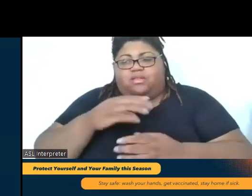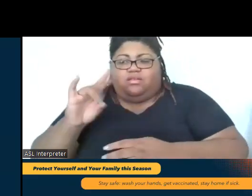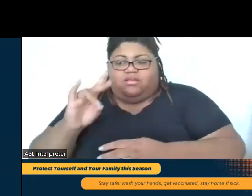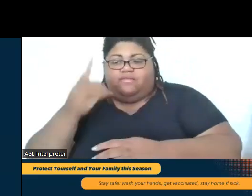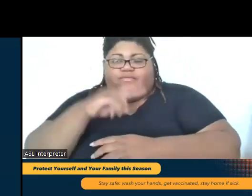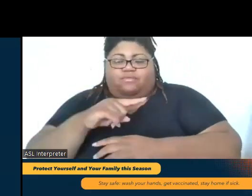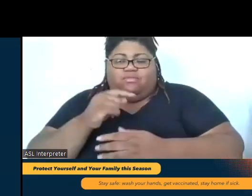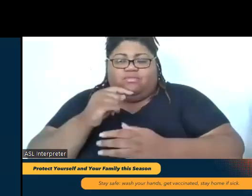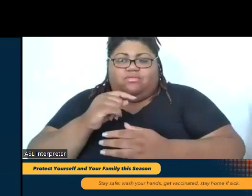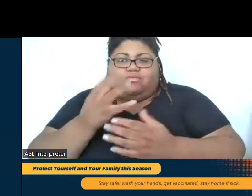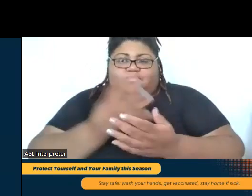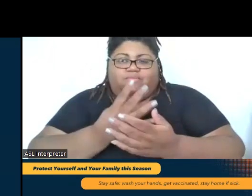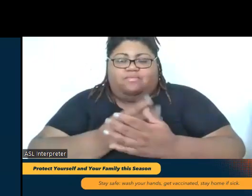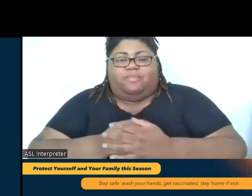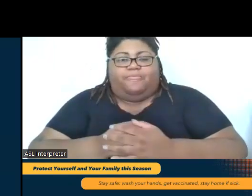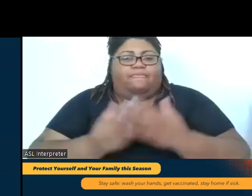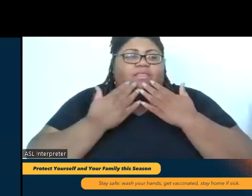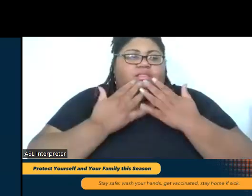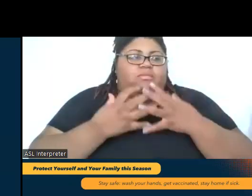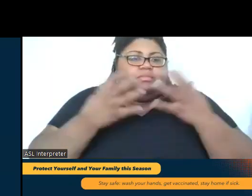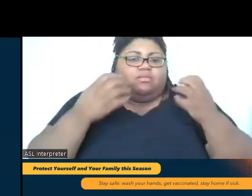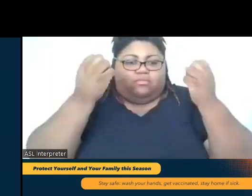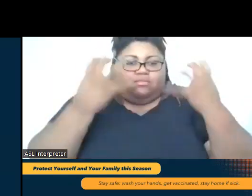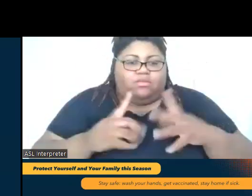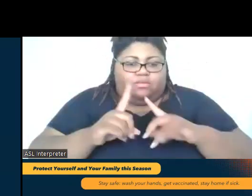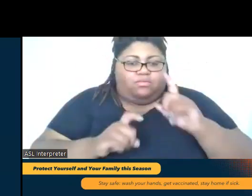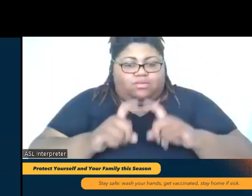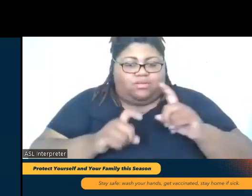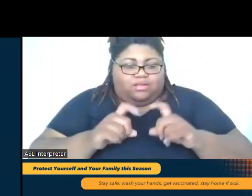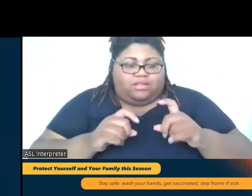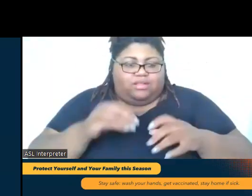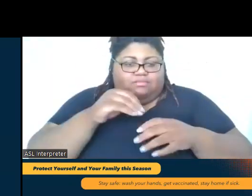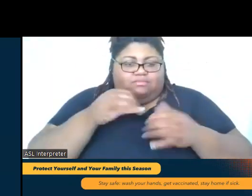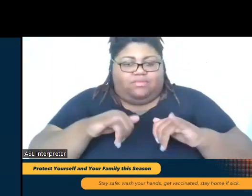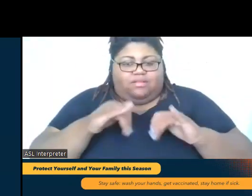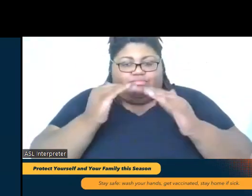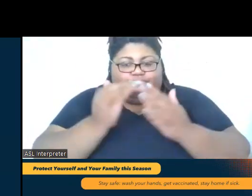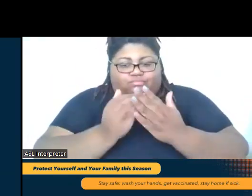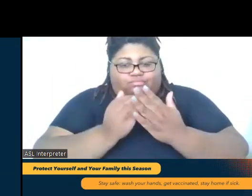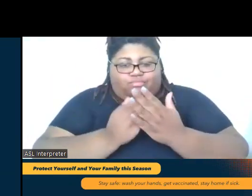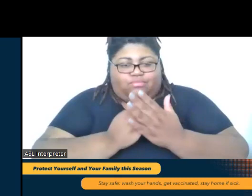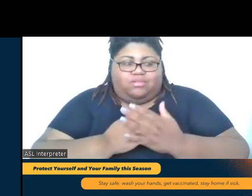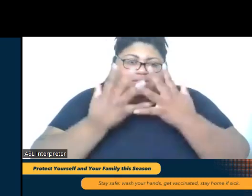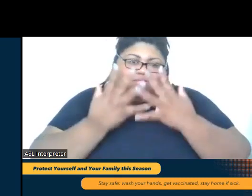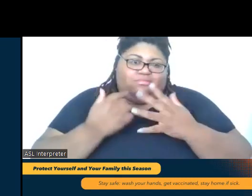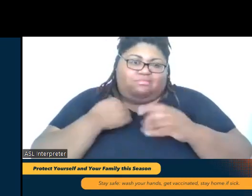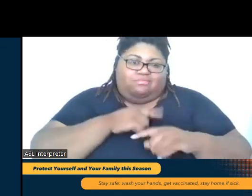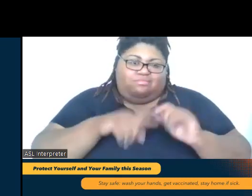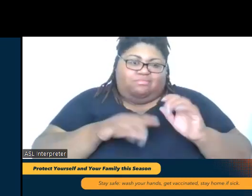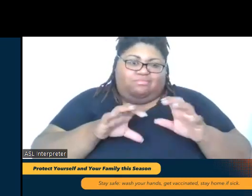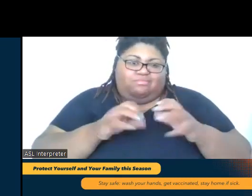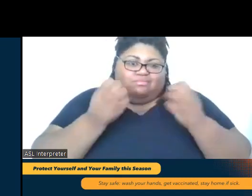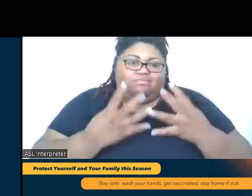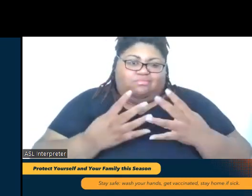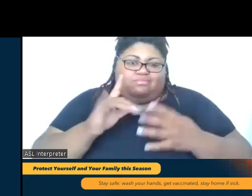much. I know we have a lot of questions still in queue, and unfortunately we couldn't get any of the questions done live. But again, if you